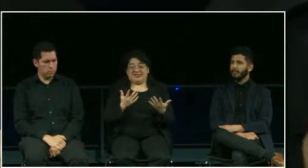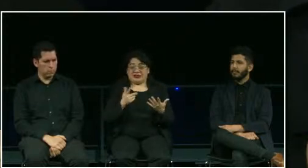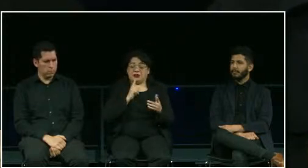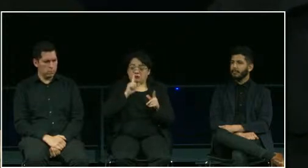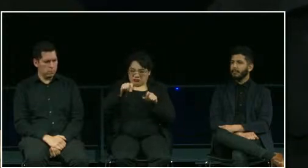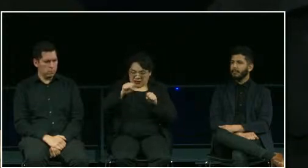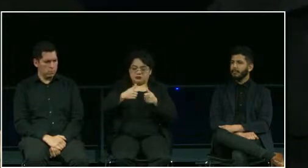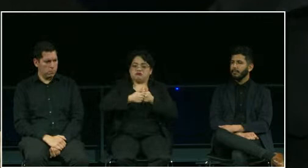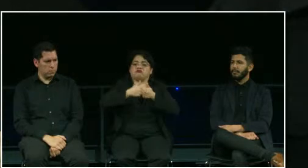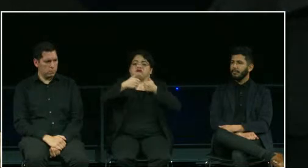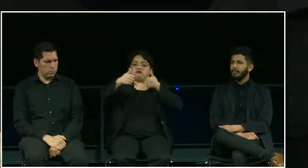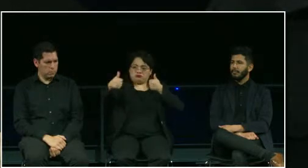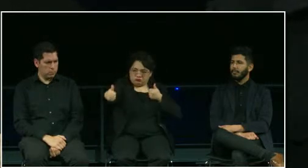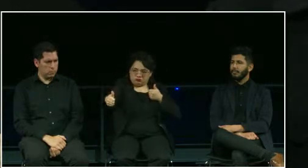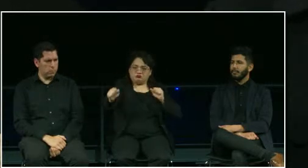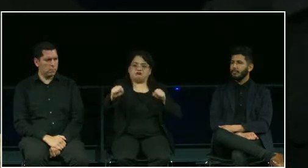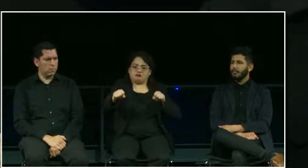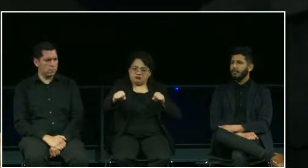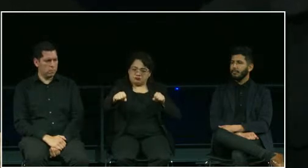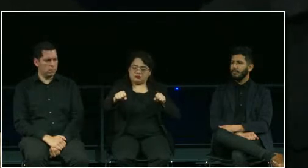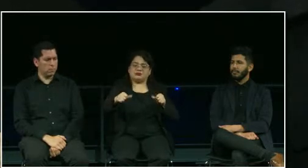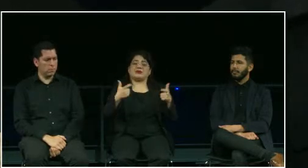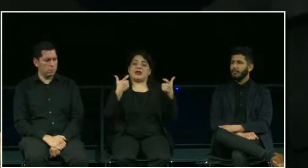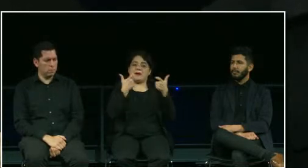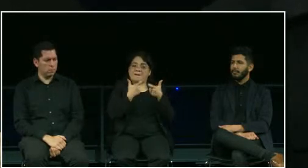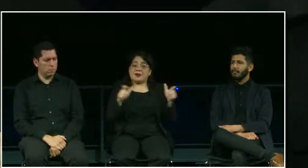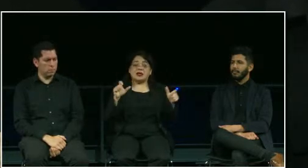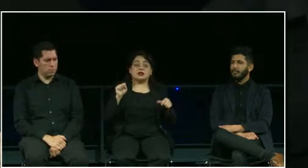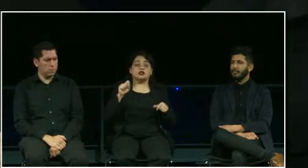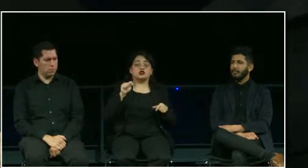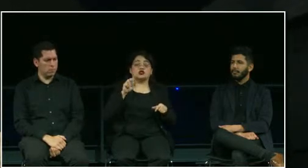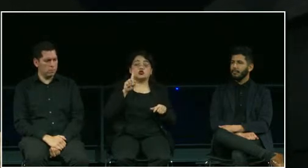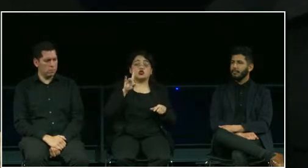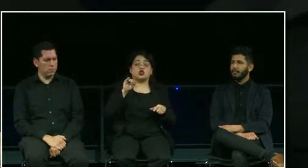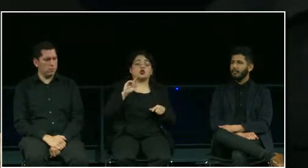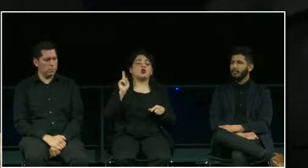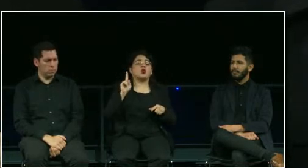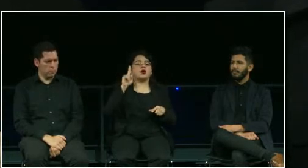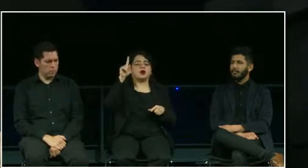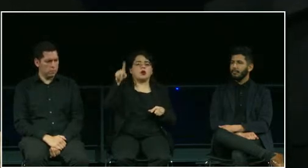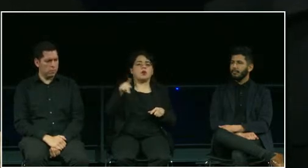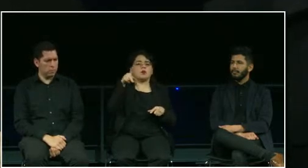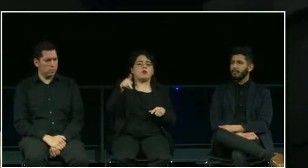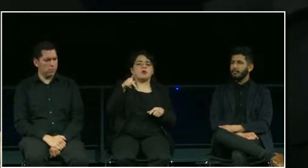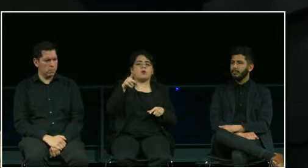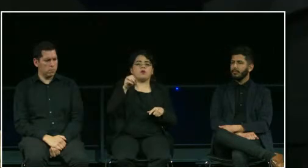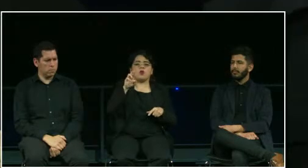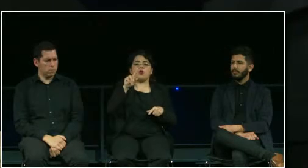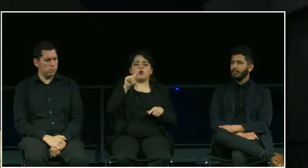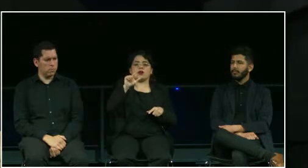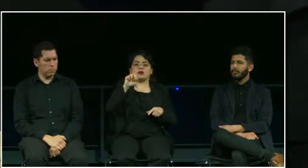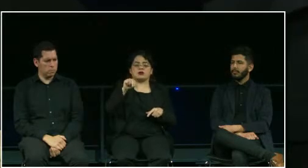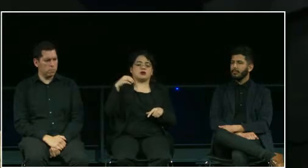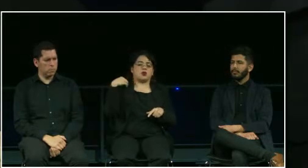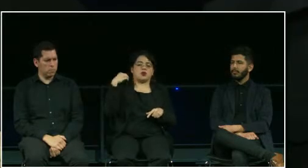socially distancing each other within this huge studio space up in Portland, Oregon, and it became,